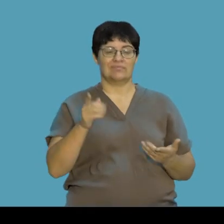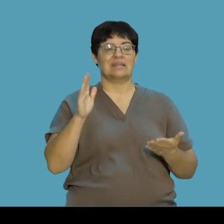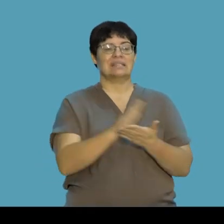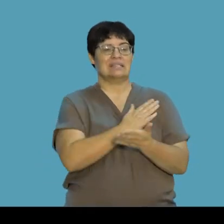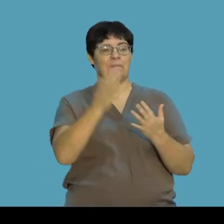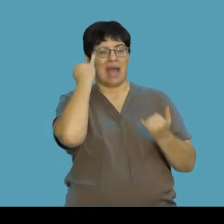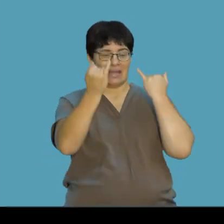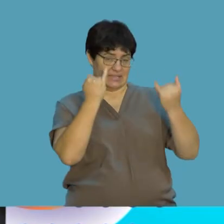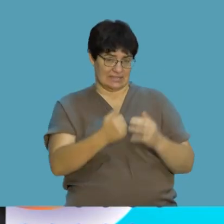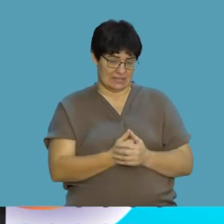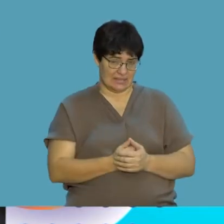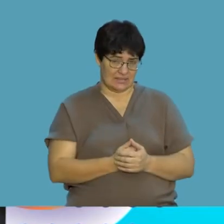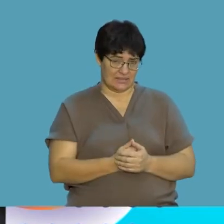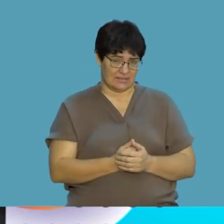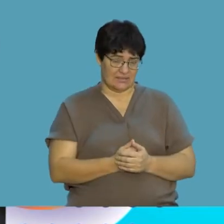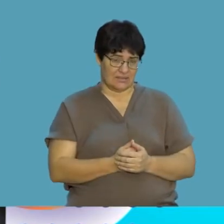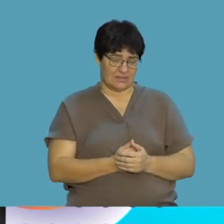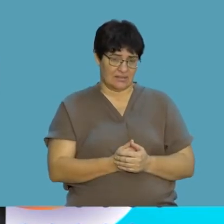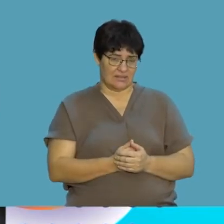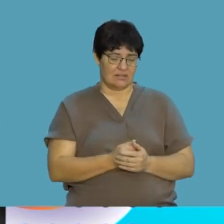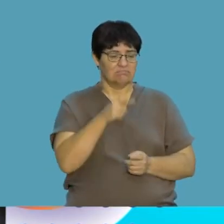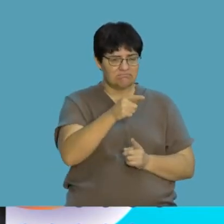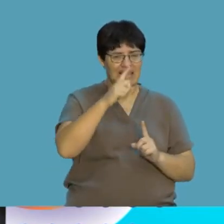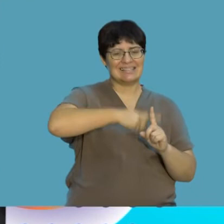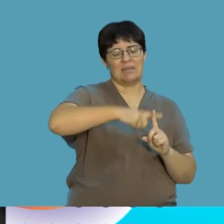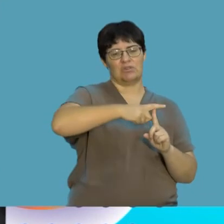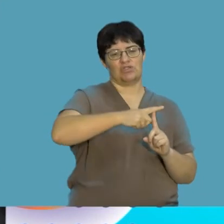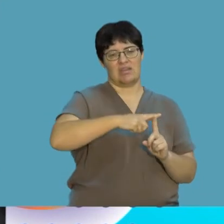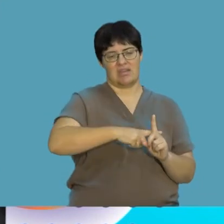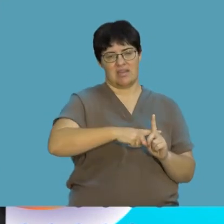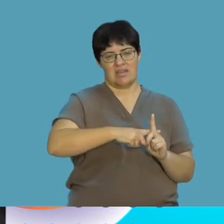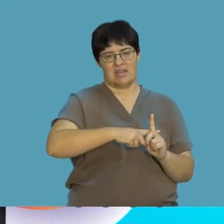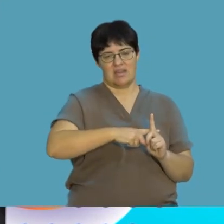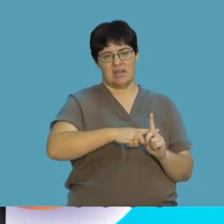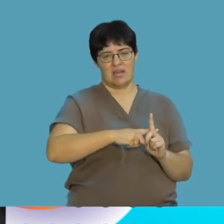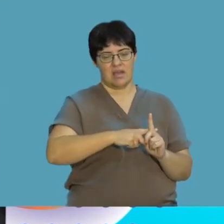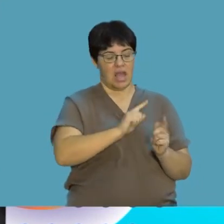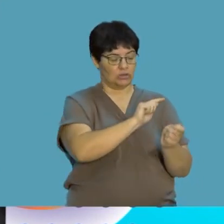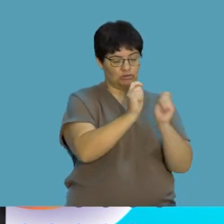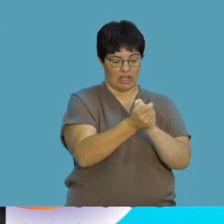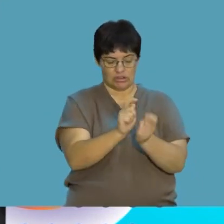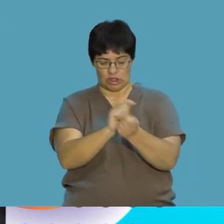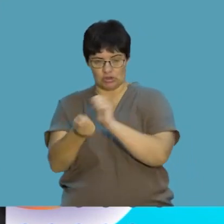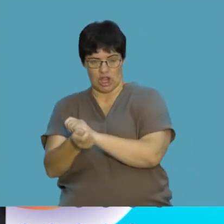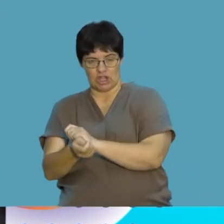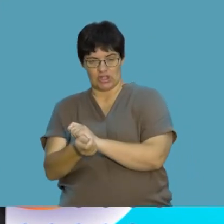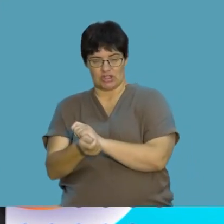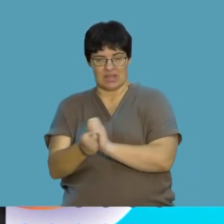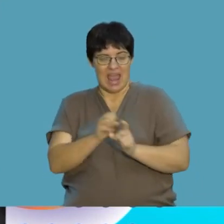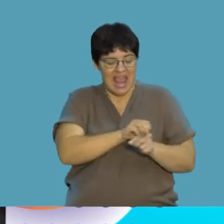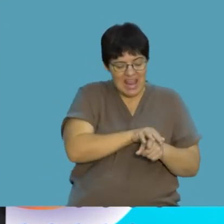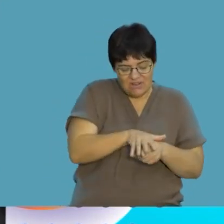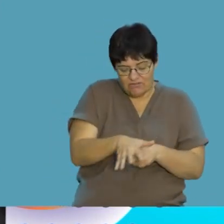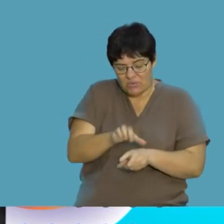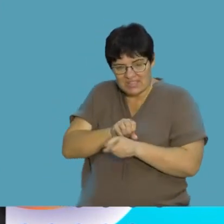the ideas to say, how do these, temperatures at which a phase change influence the state in